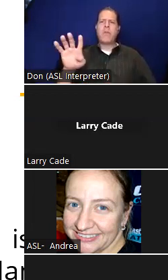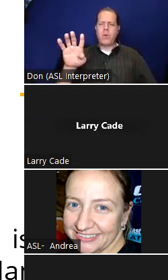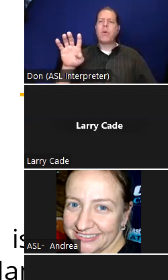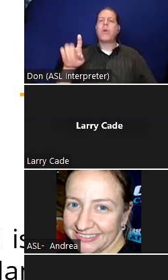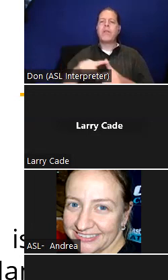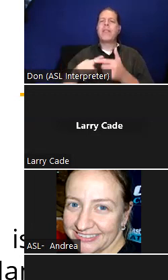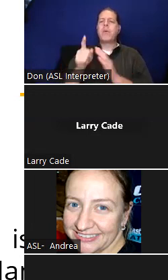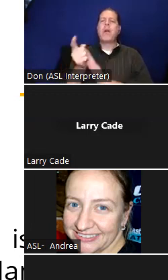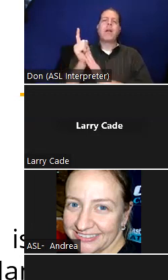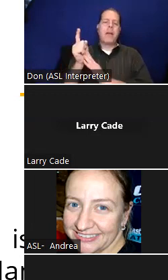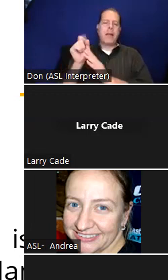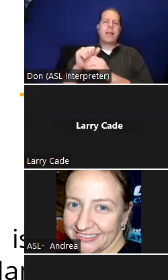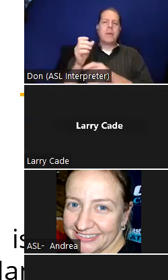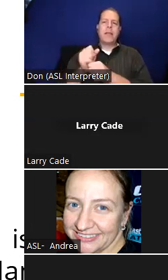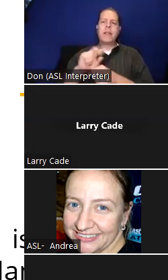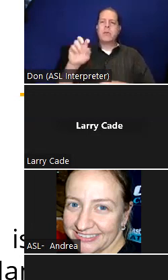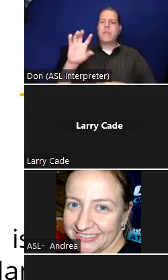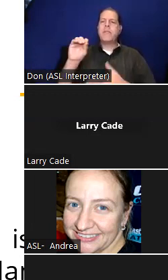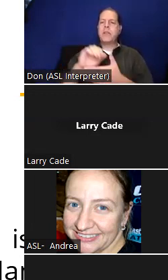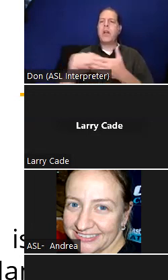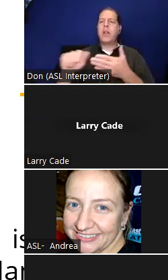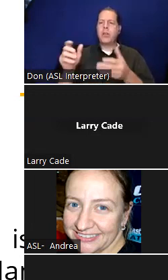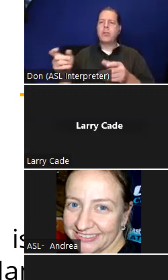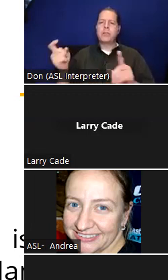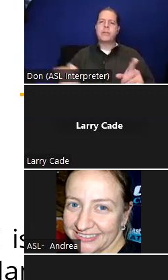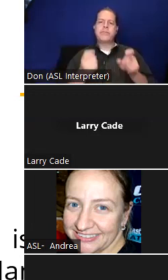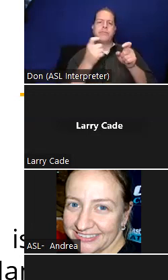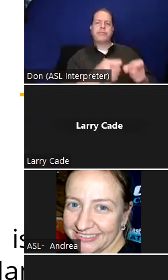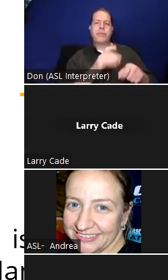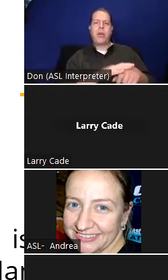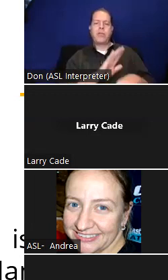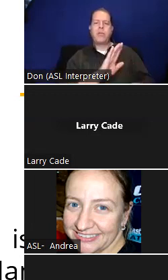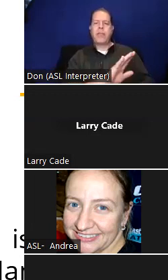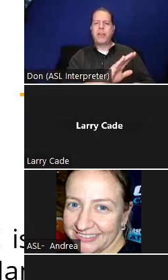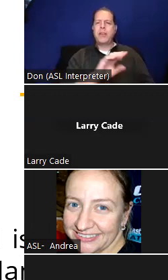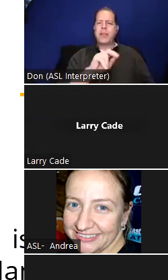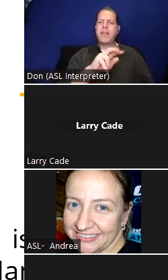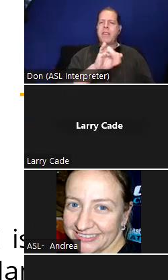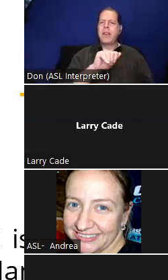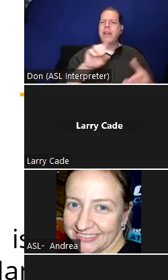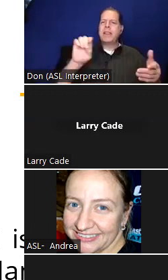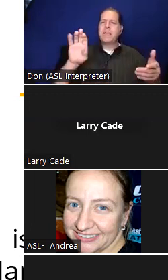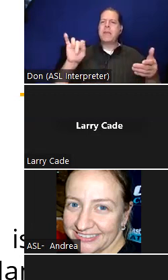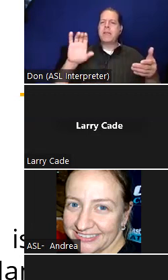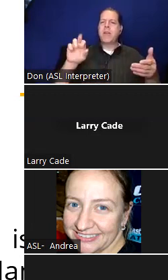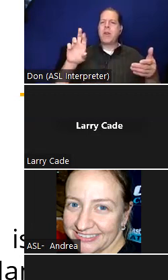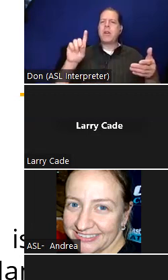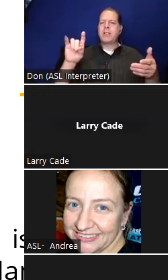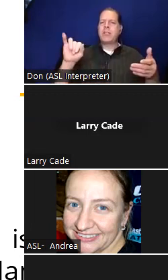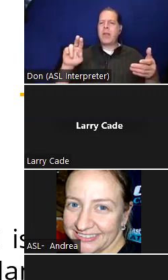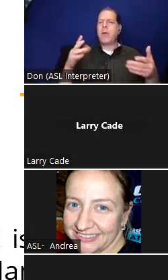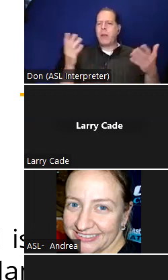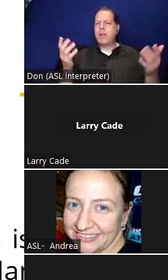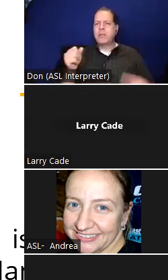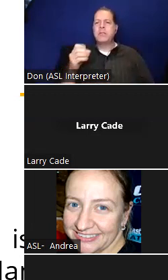will automatically receive the $250 loaded onto onto a Navia debit card in January. So